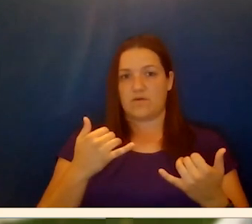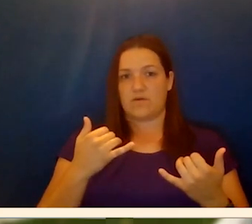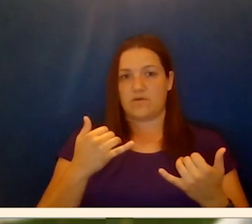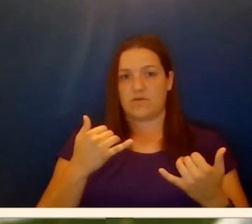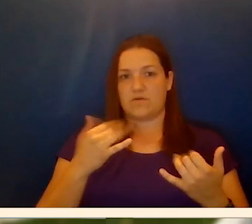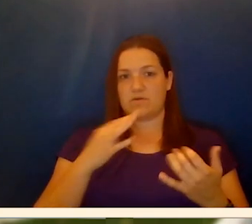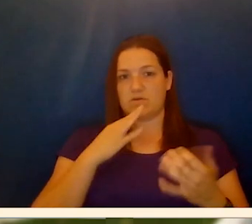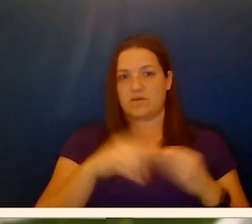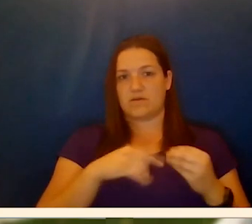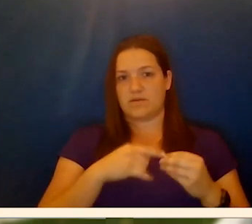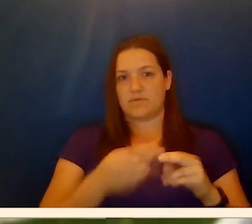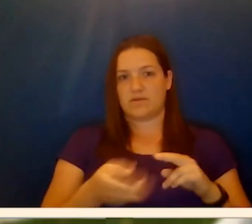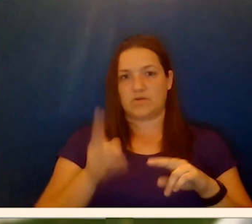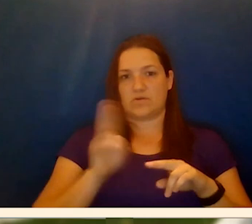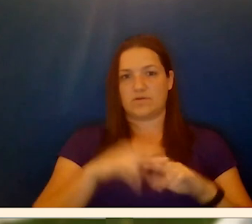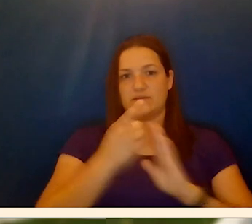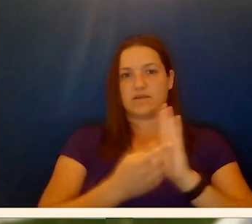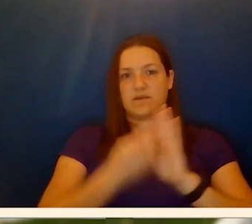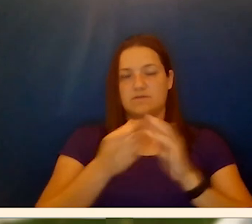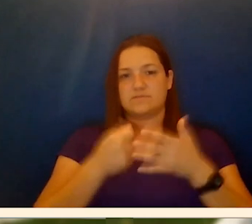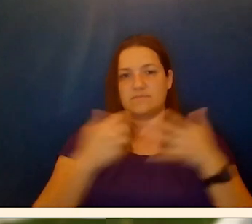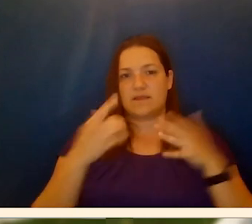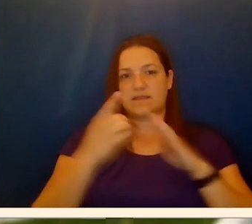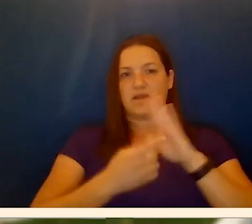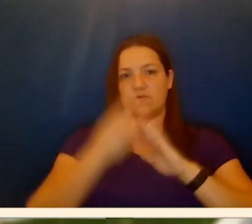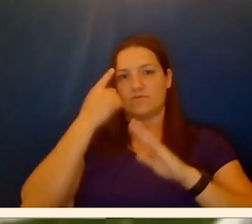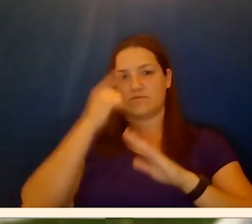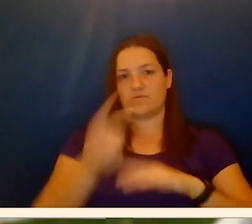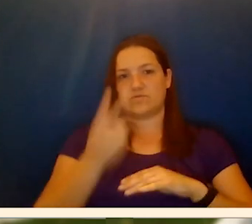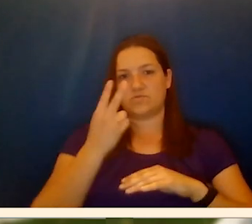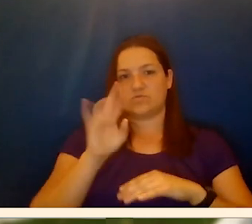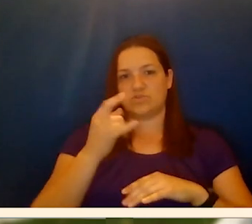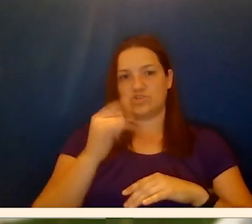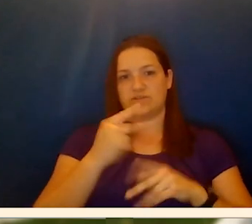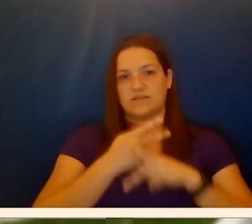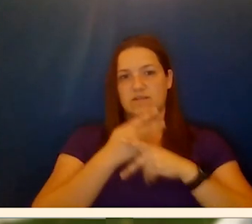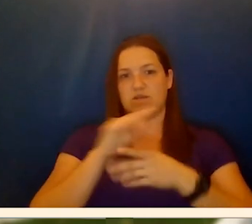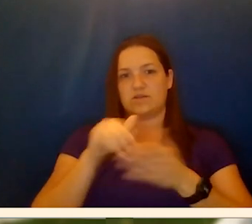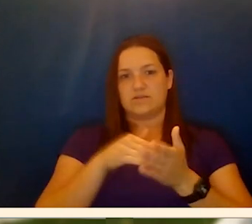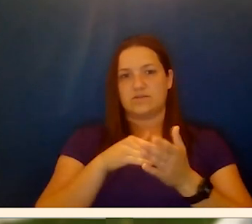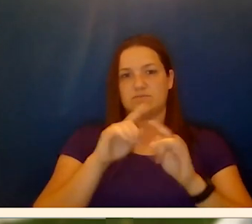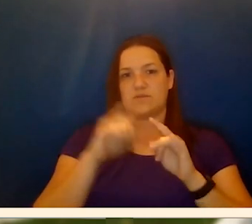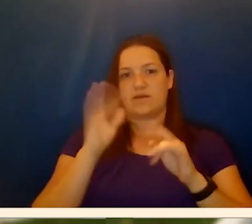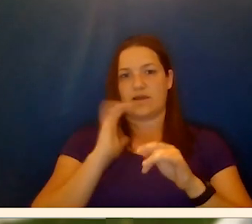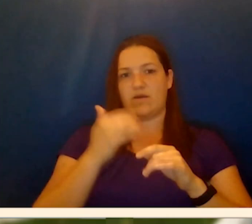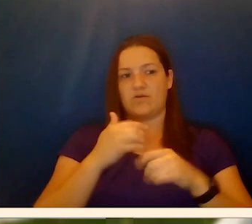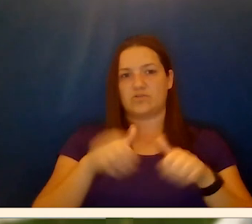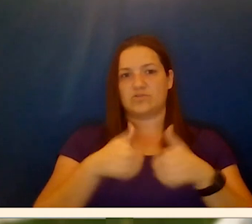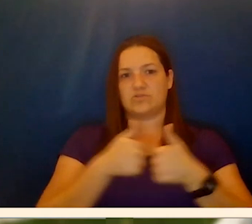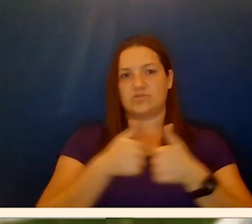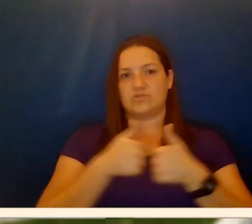expanding the hours for the 2 urgent care sites, but our obstacle right now is staffing. So just like the rest